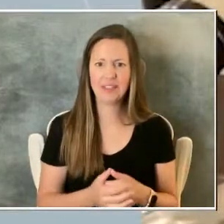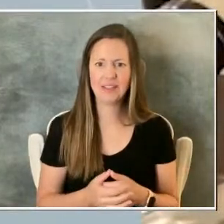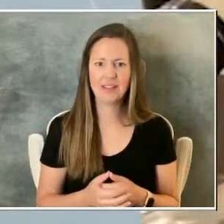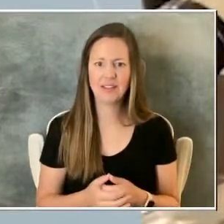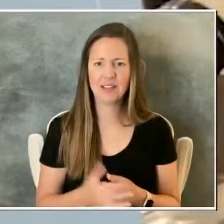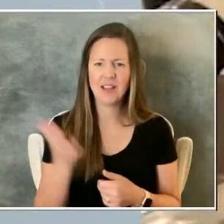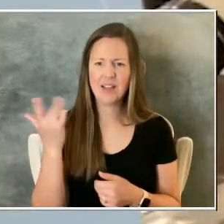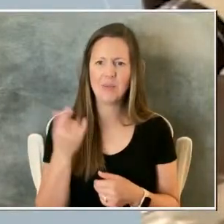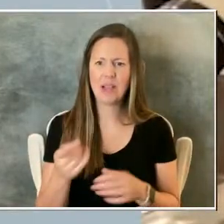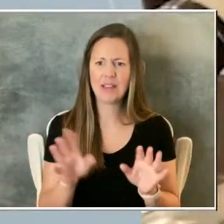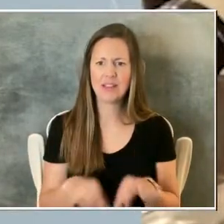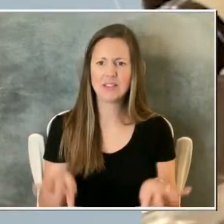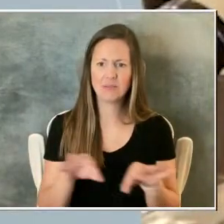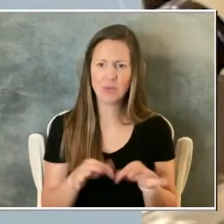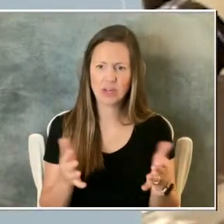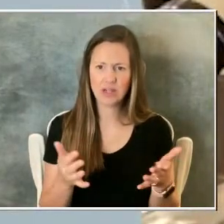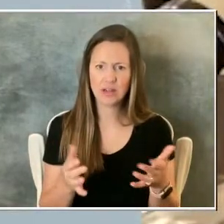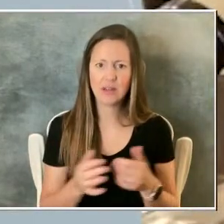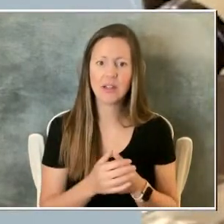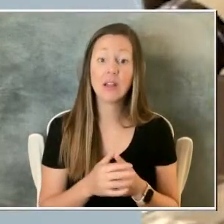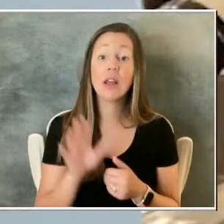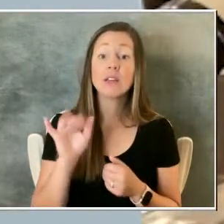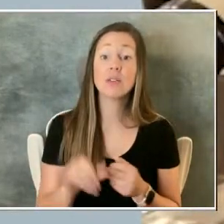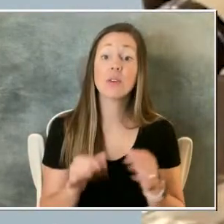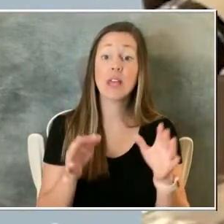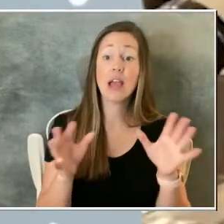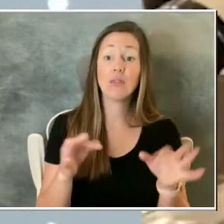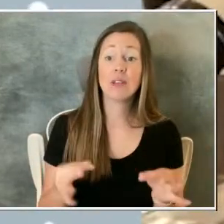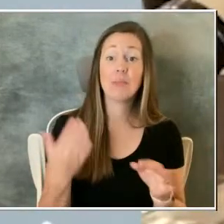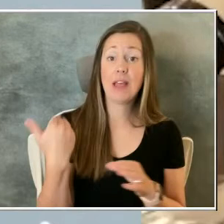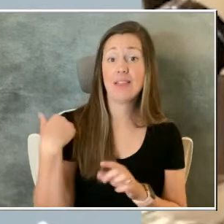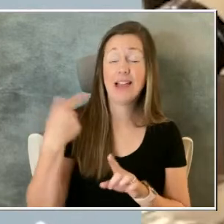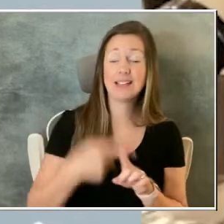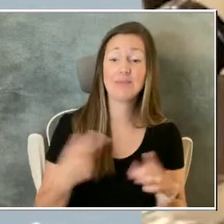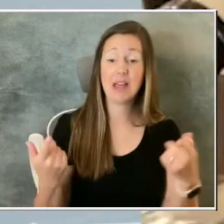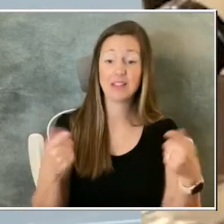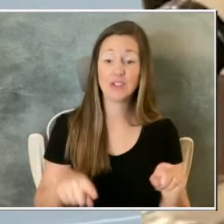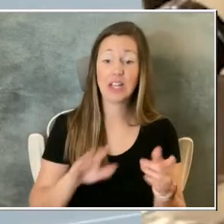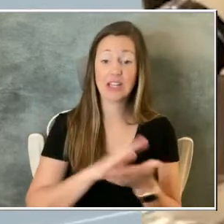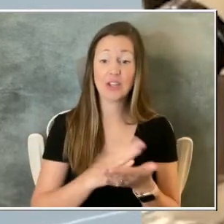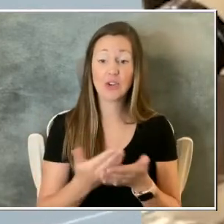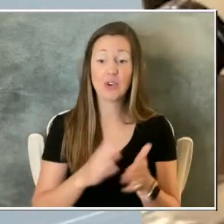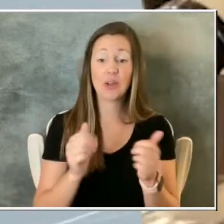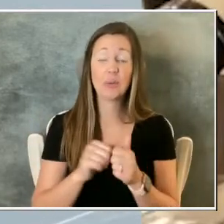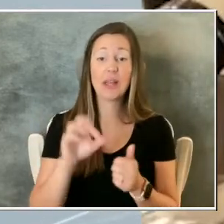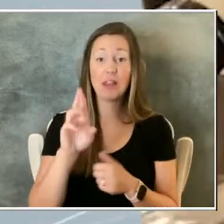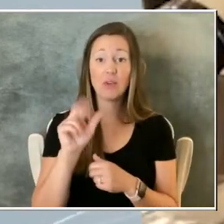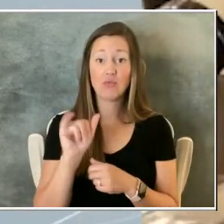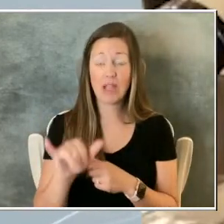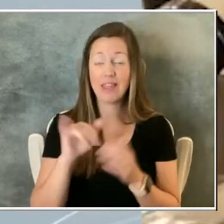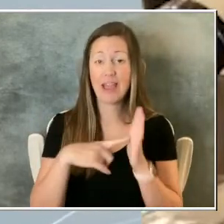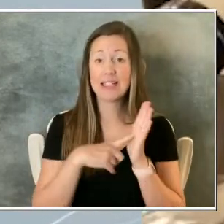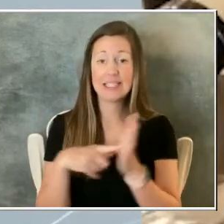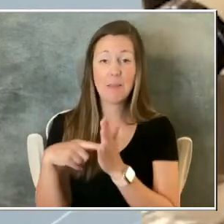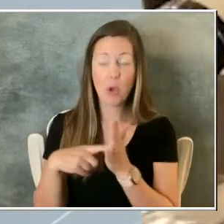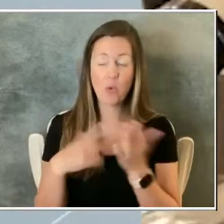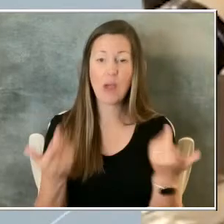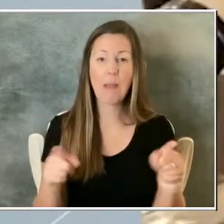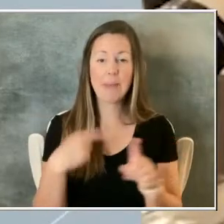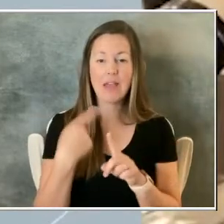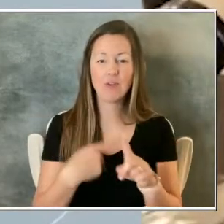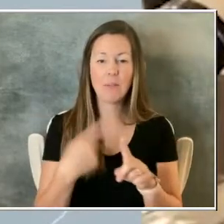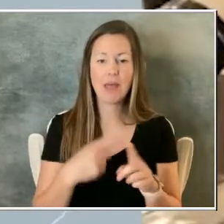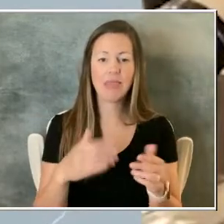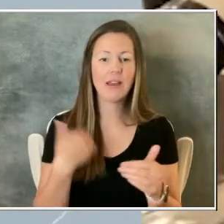I actually did this recipe last month during the Cooking with Cray demo, which is happen every month. The next one actually